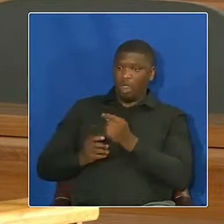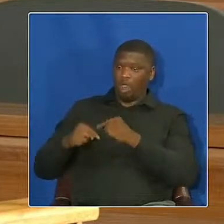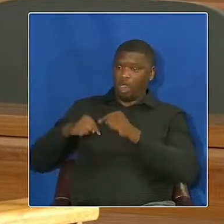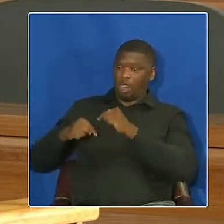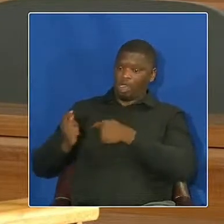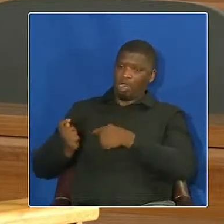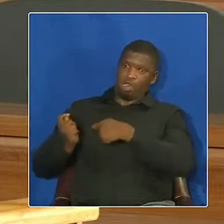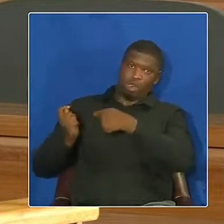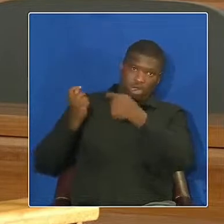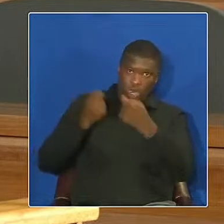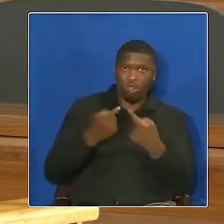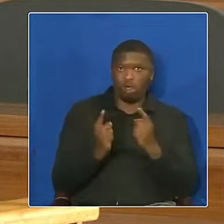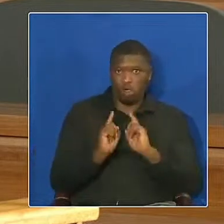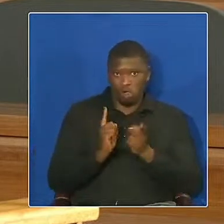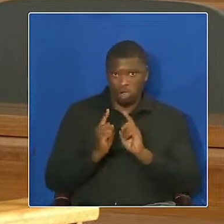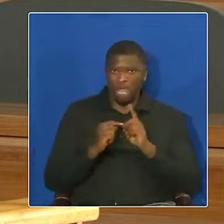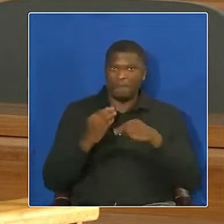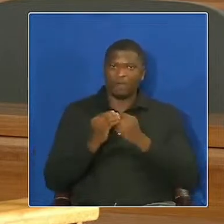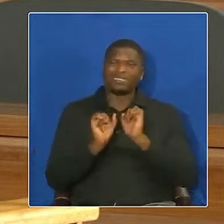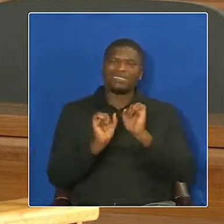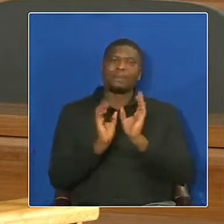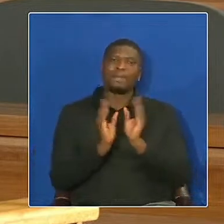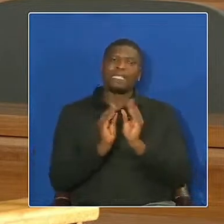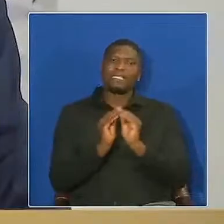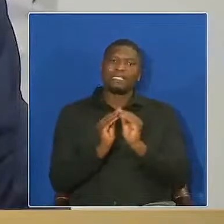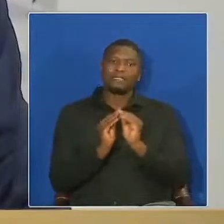relating to the meeting, which was positive, etc.